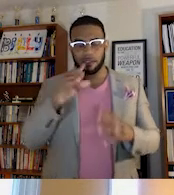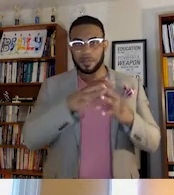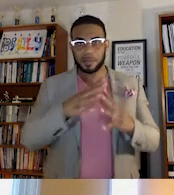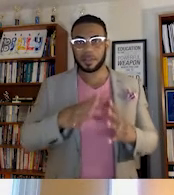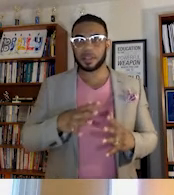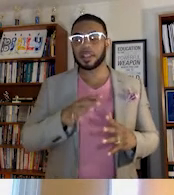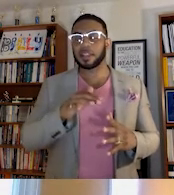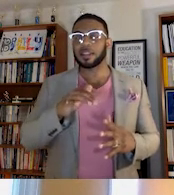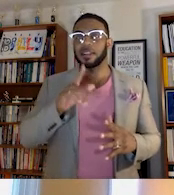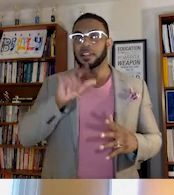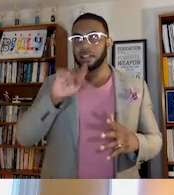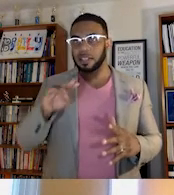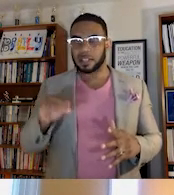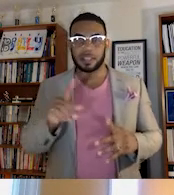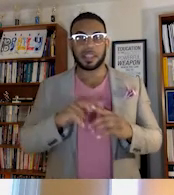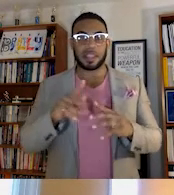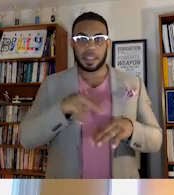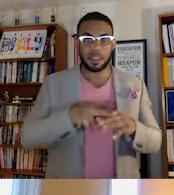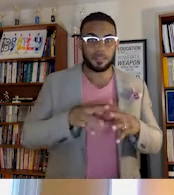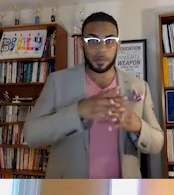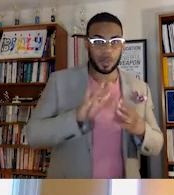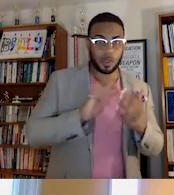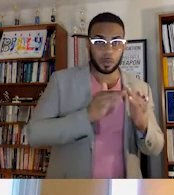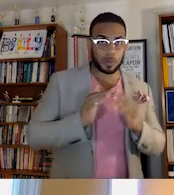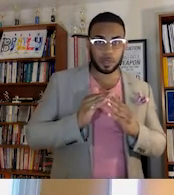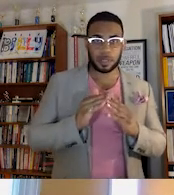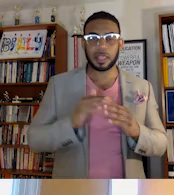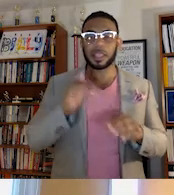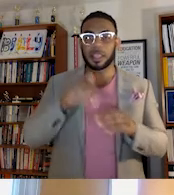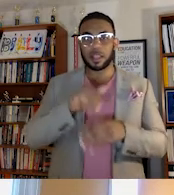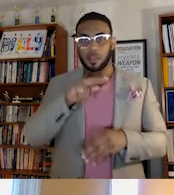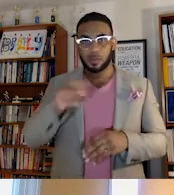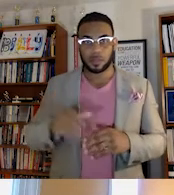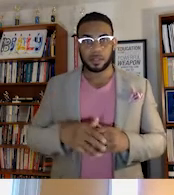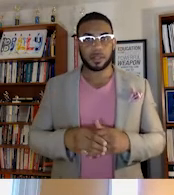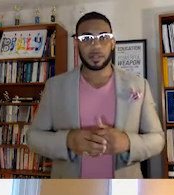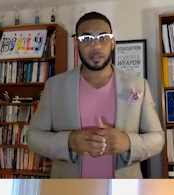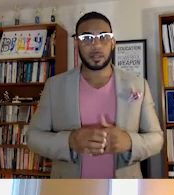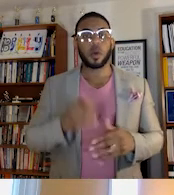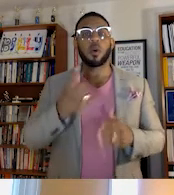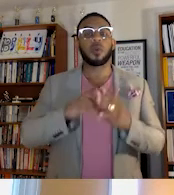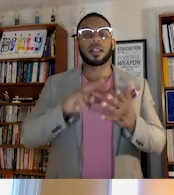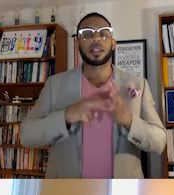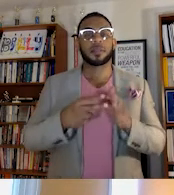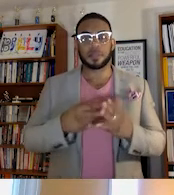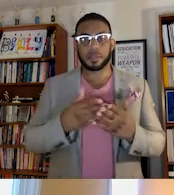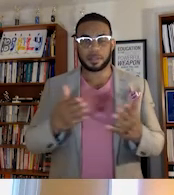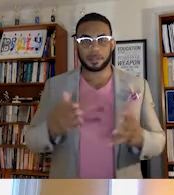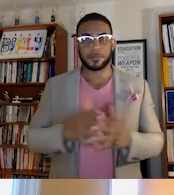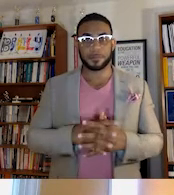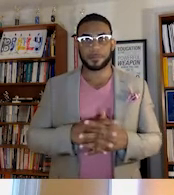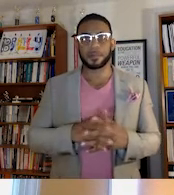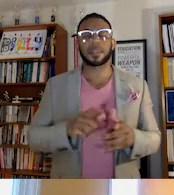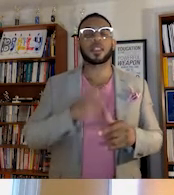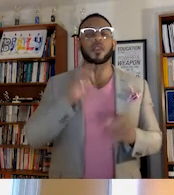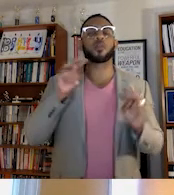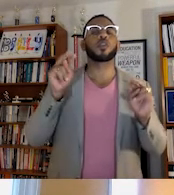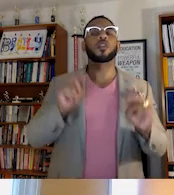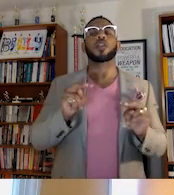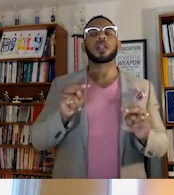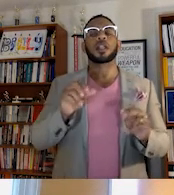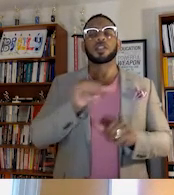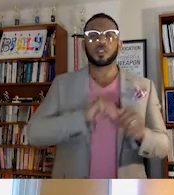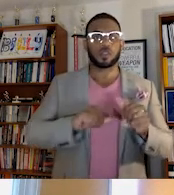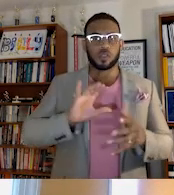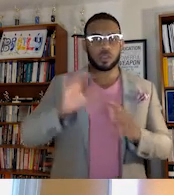American, Latino, and Native American communities in the United States and what that impact was. And then when you look at the